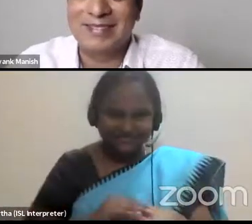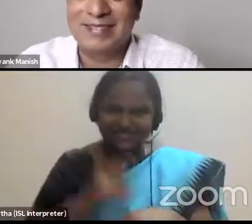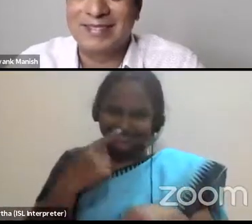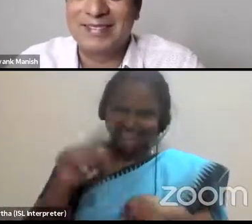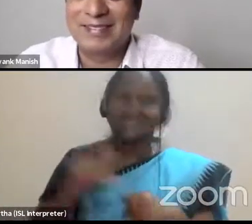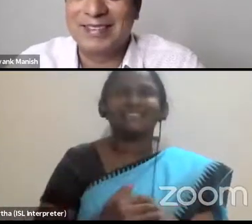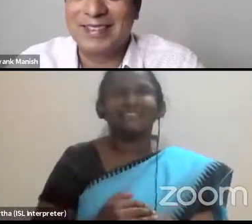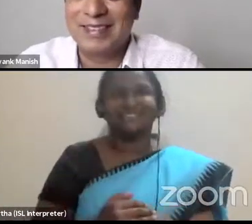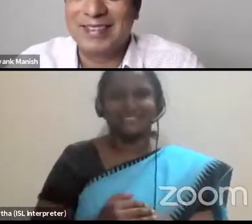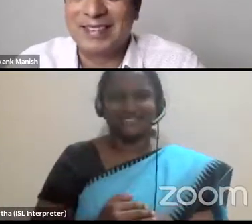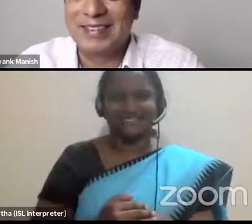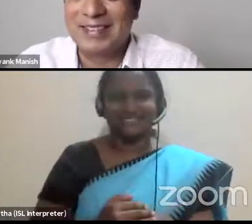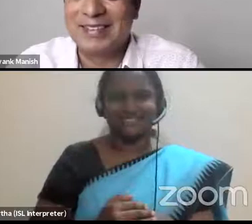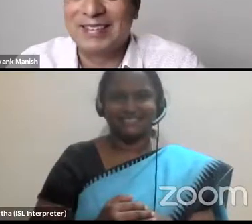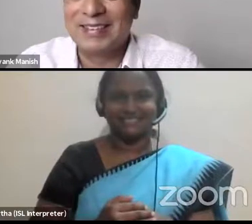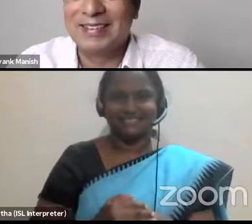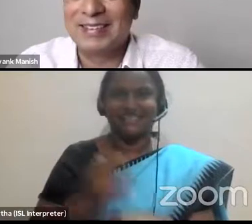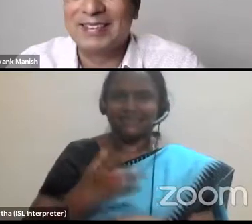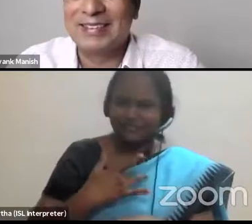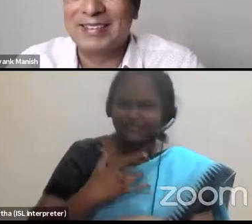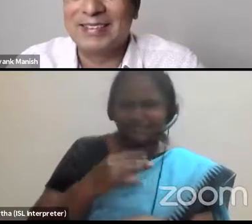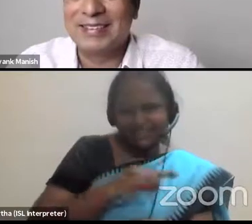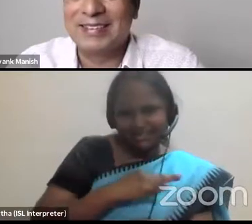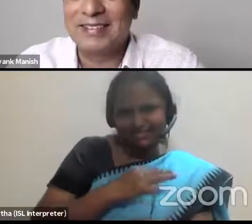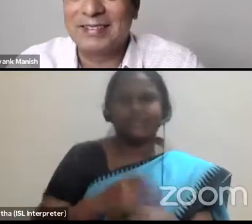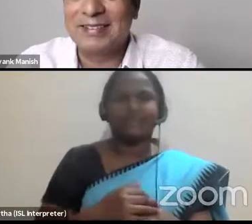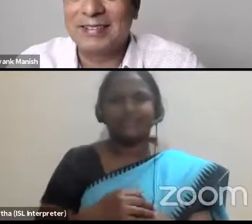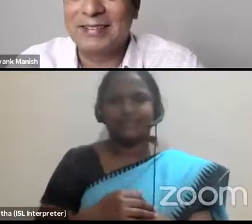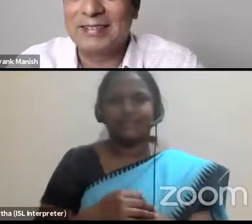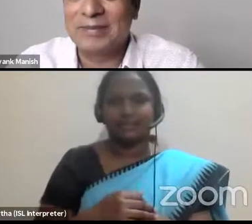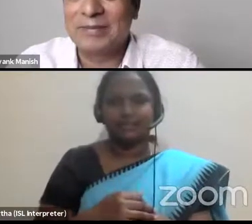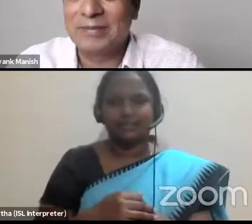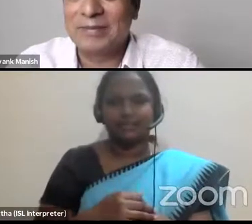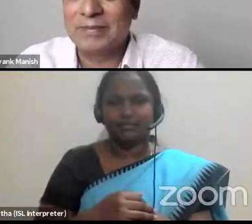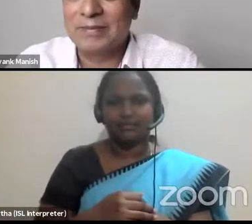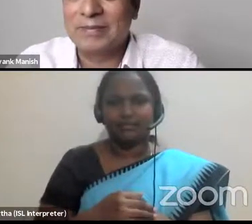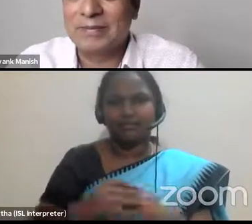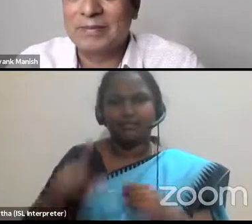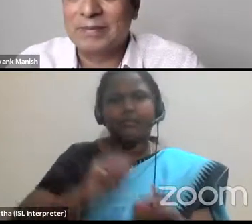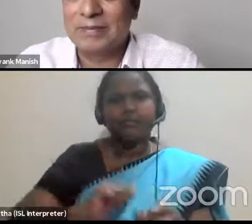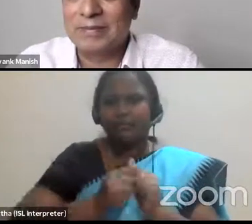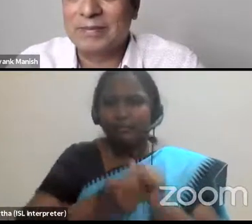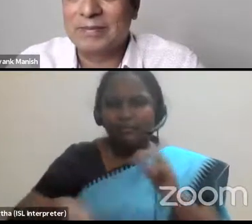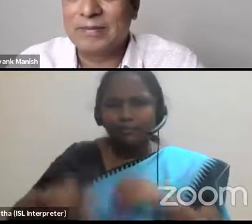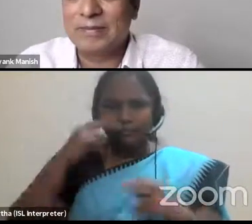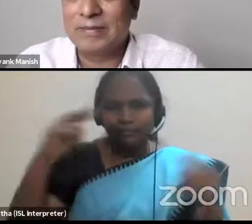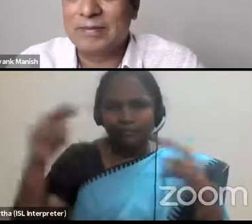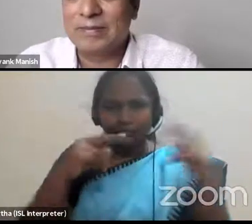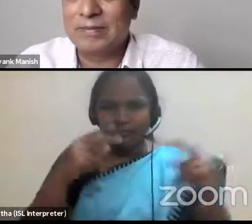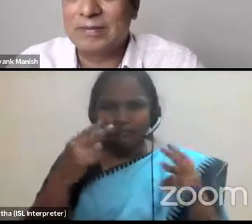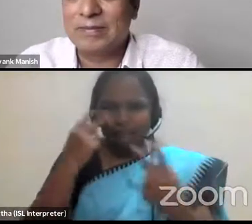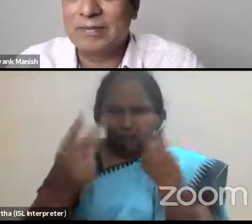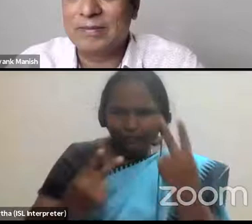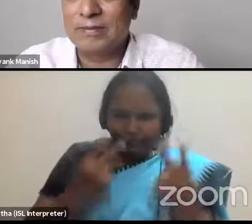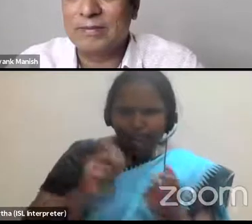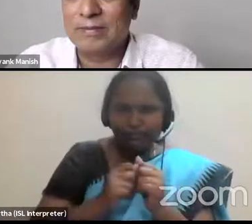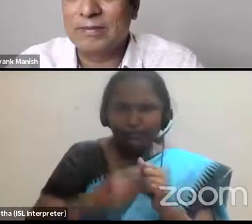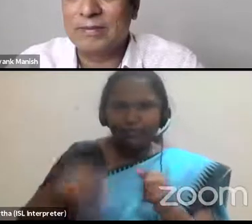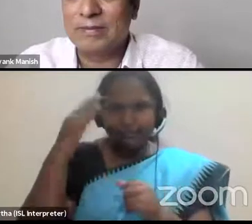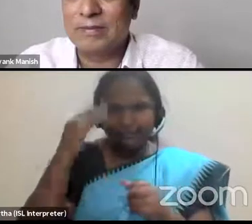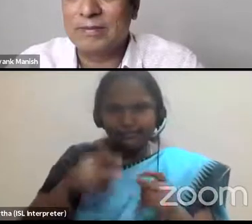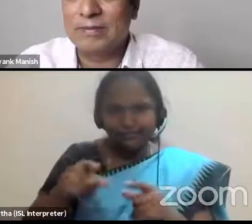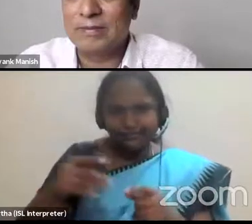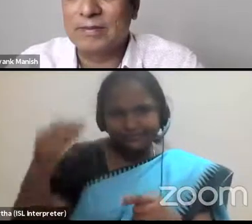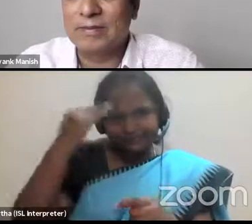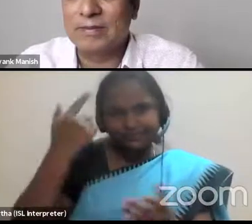Persona, it feels like, because, how will they change the visitor experience to museums, like, in the future?